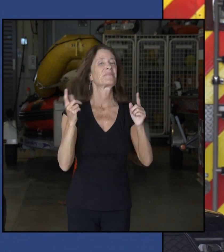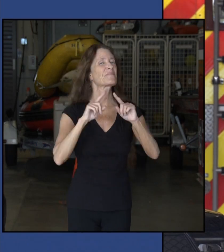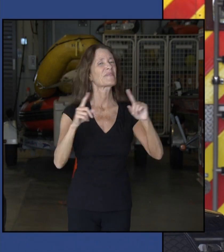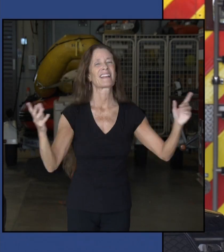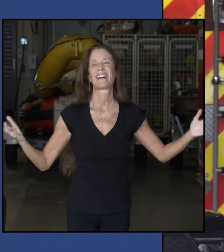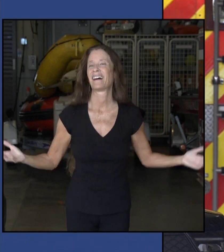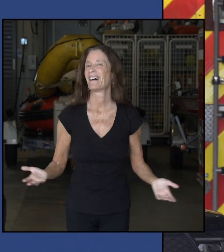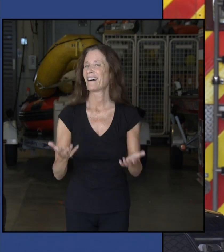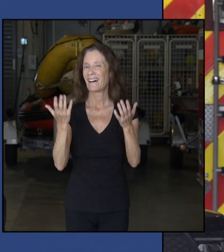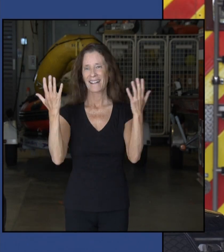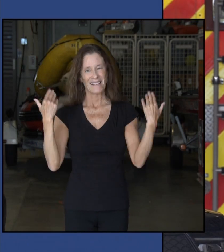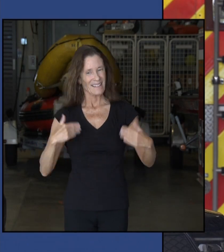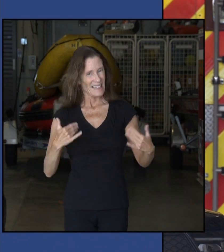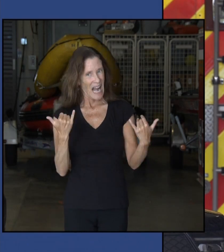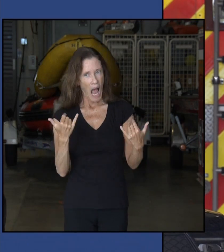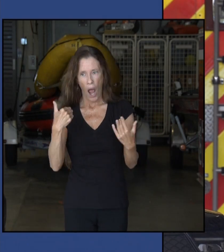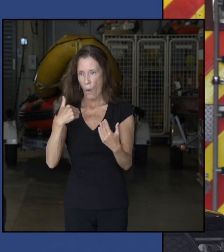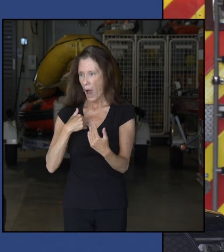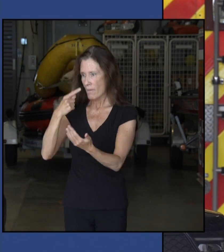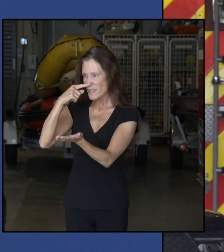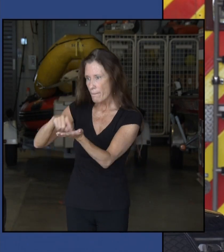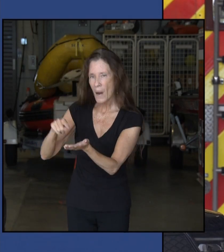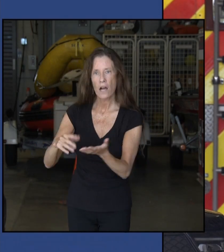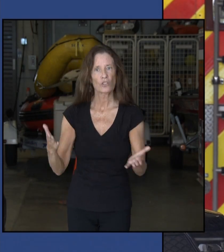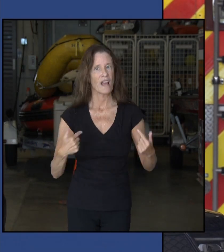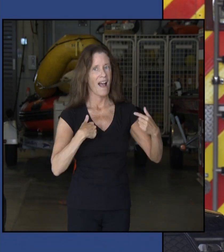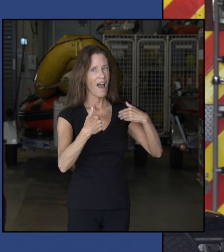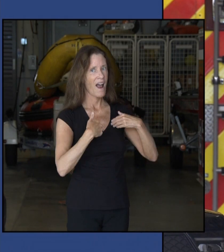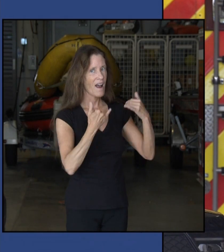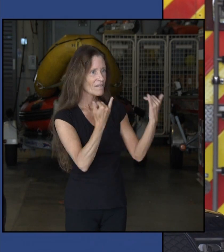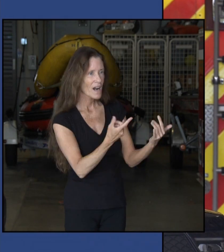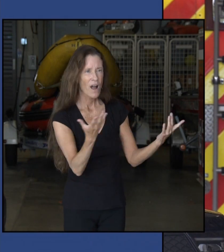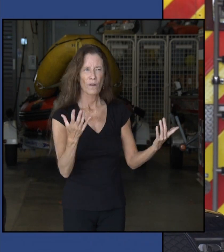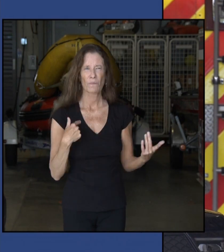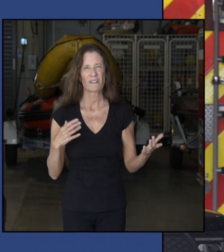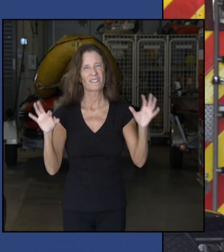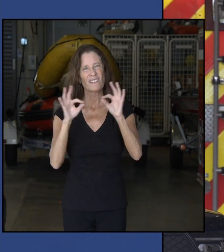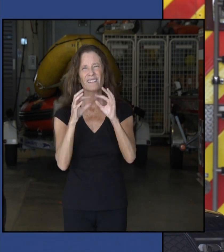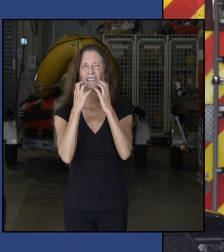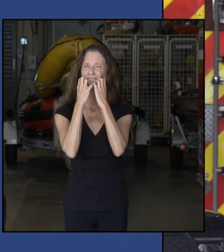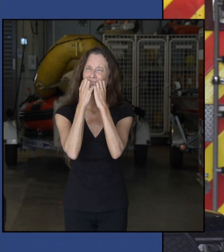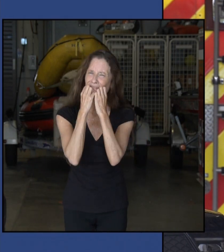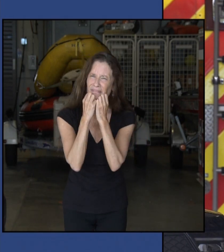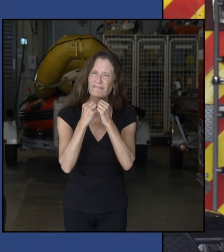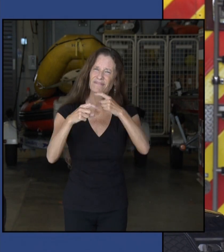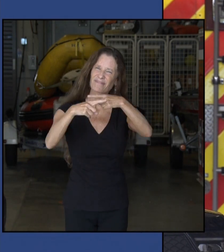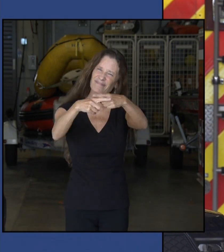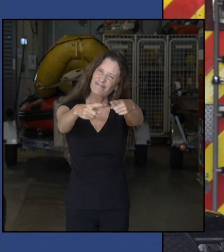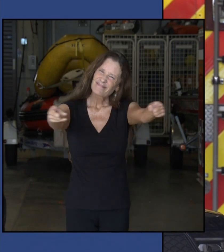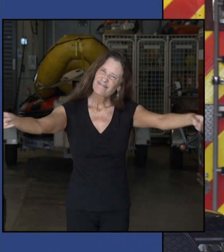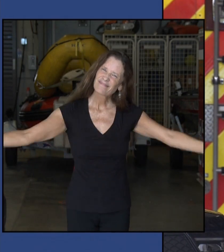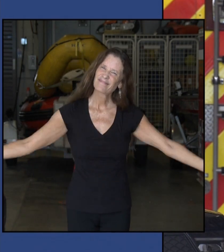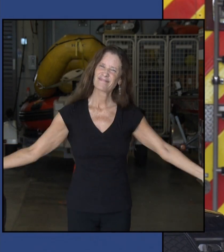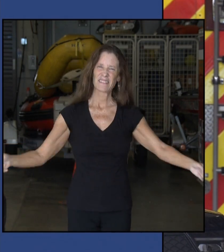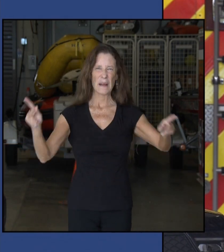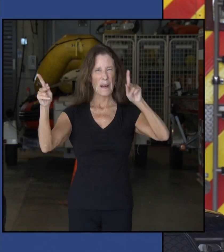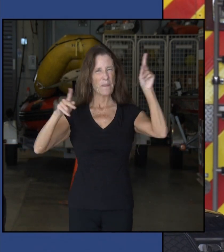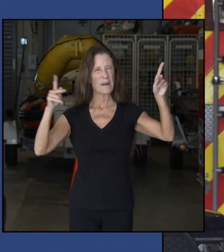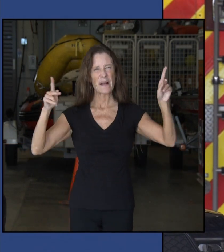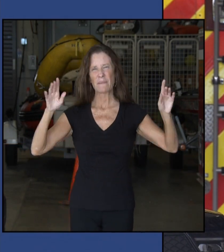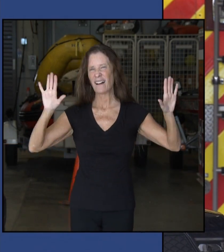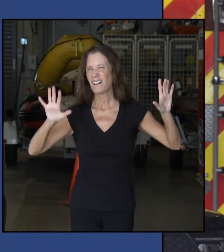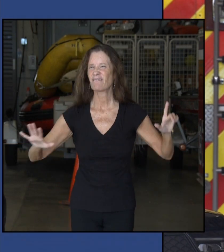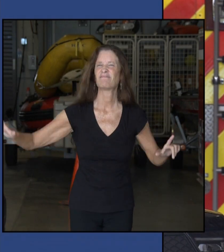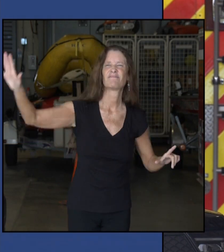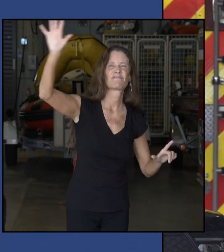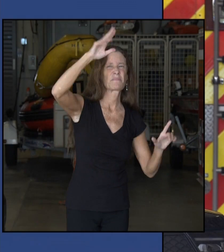to embrace our core values. We are PSP, people serving people. With that, I'd like to